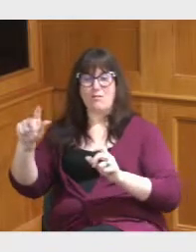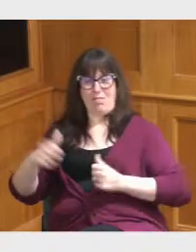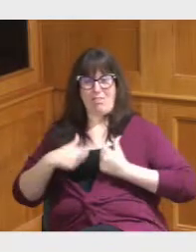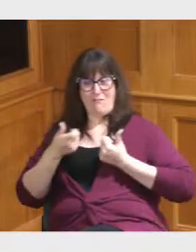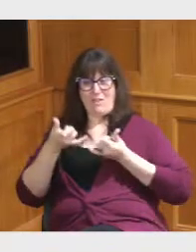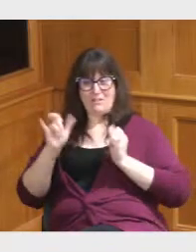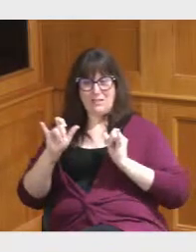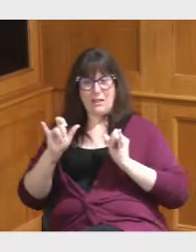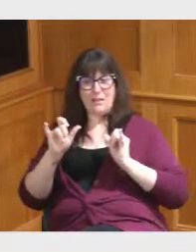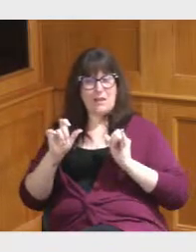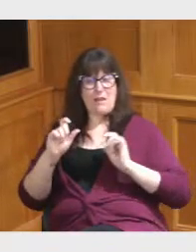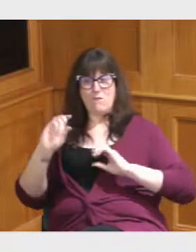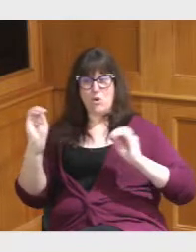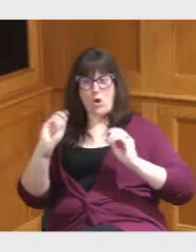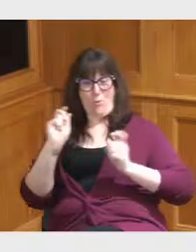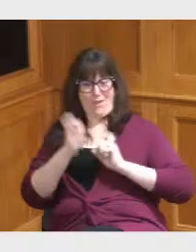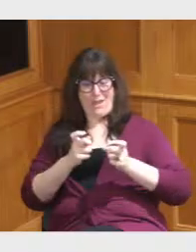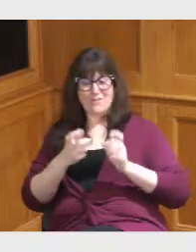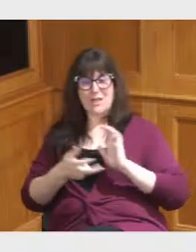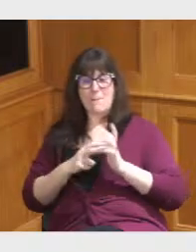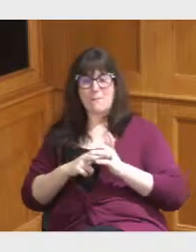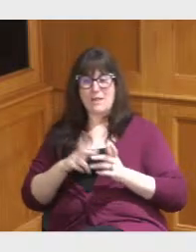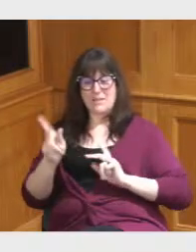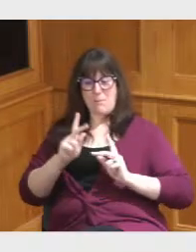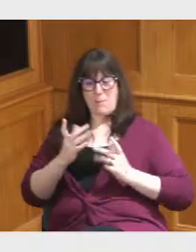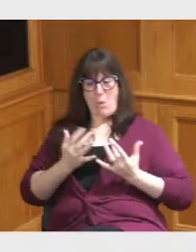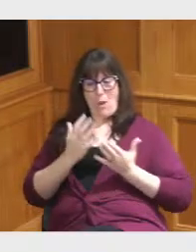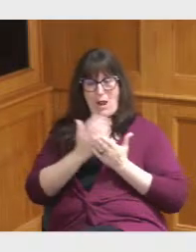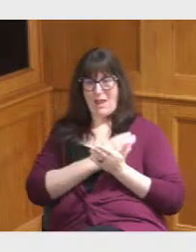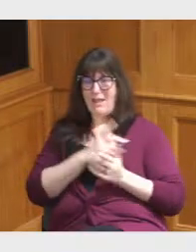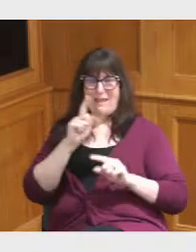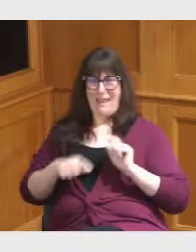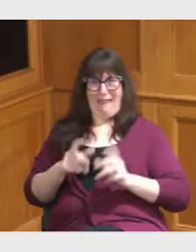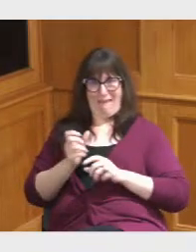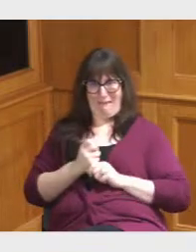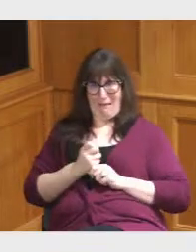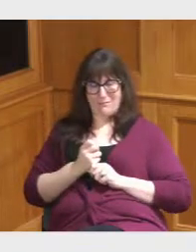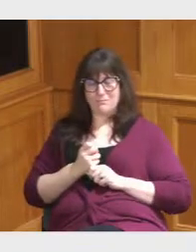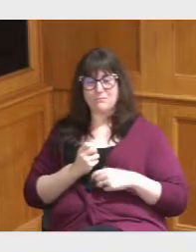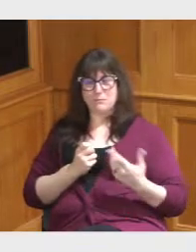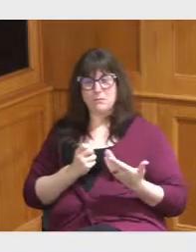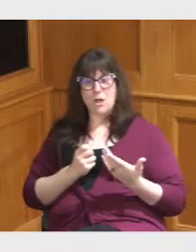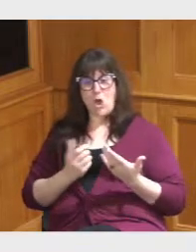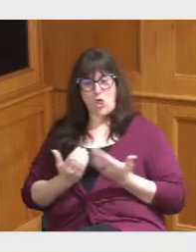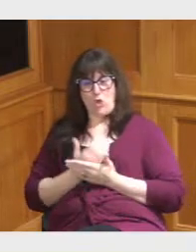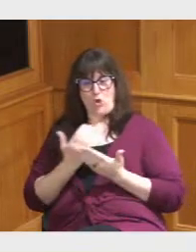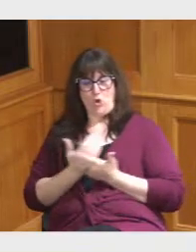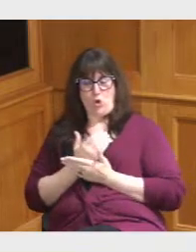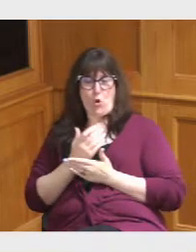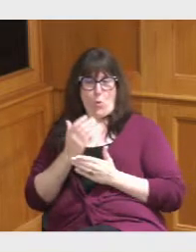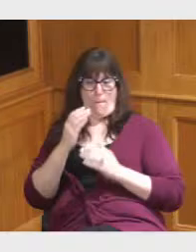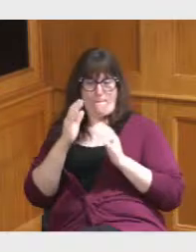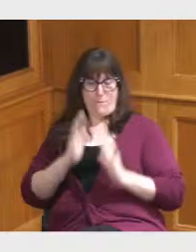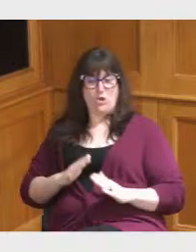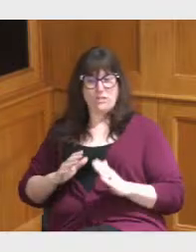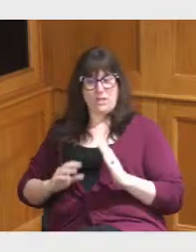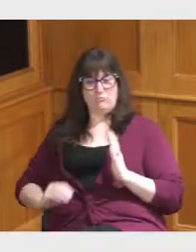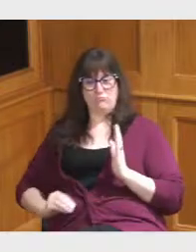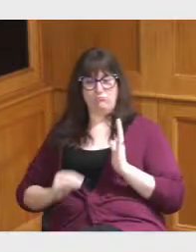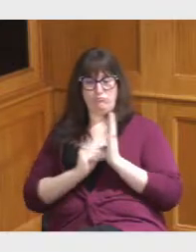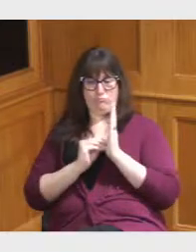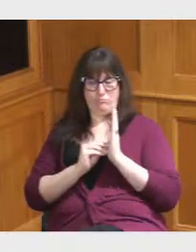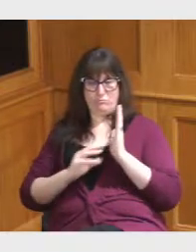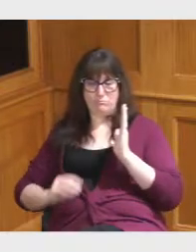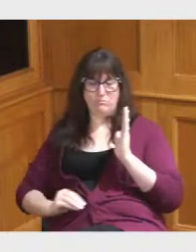nobody gets. There's over 100,000 people on the wait list. A new person is added to the national wait list every 10 minutes, and